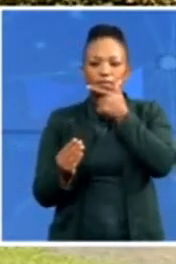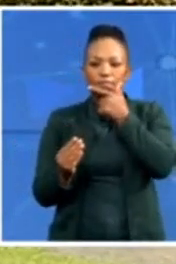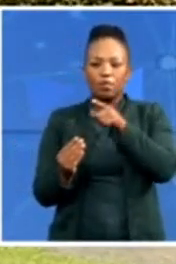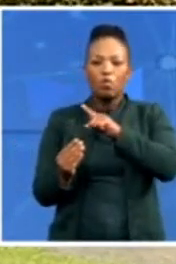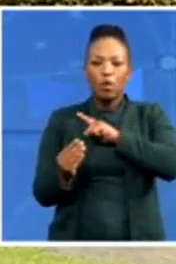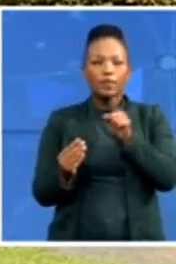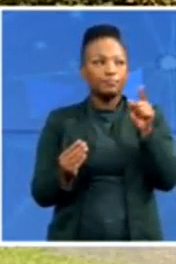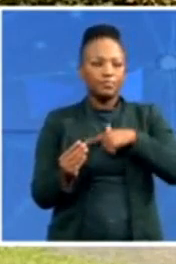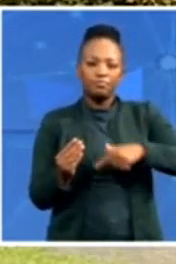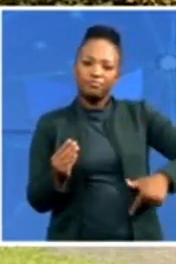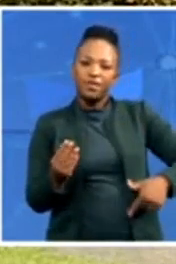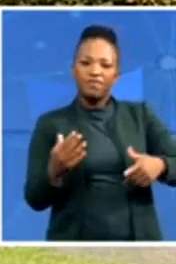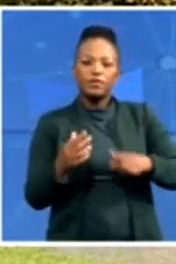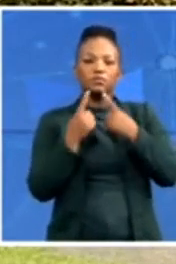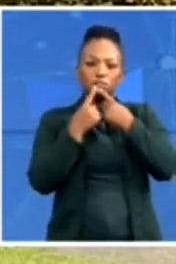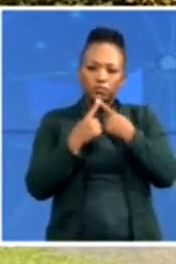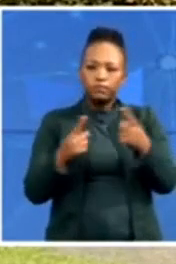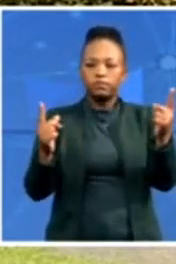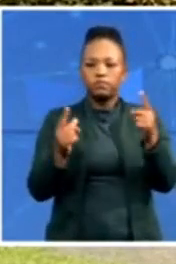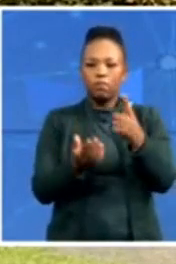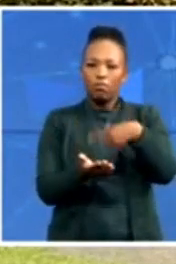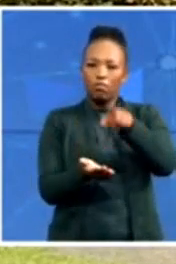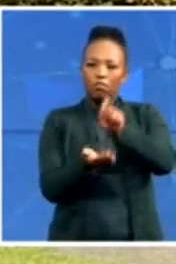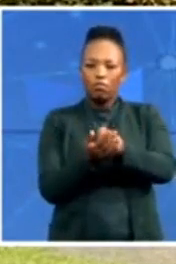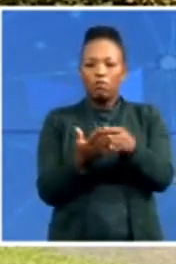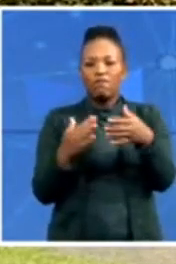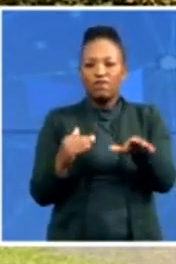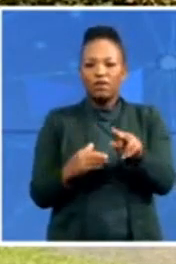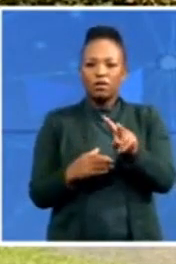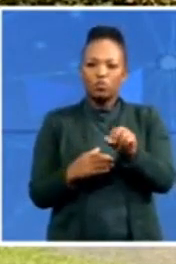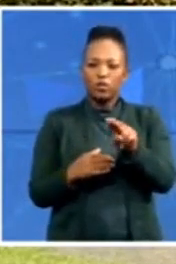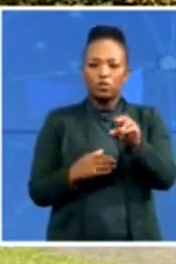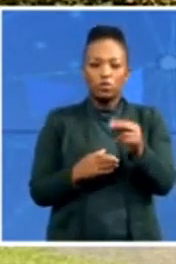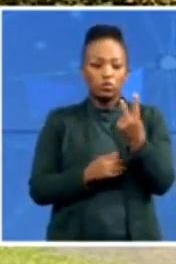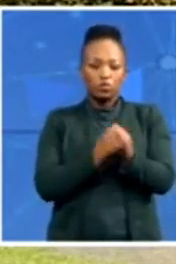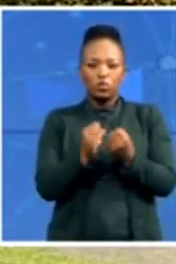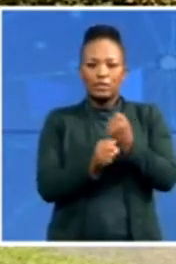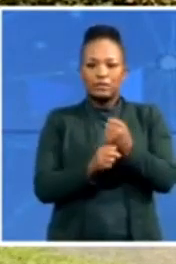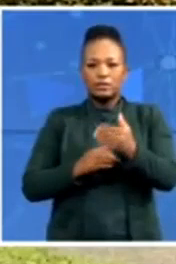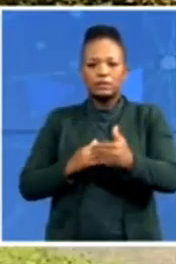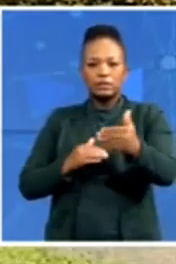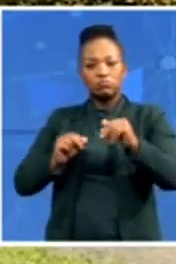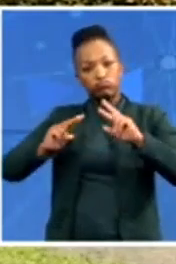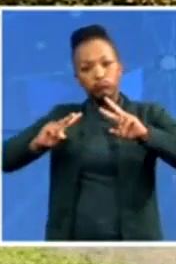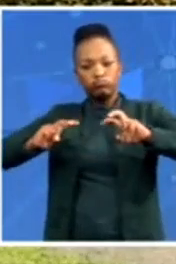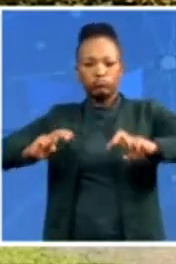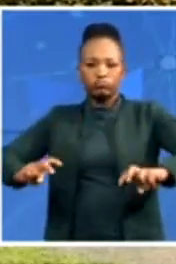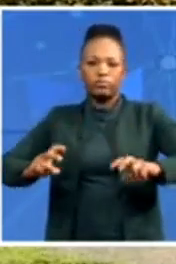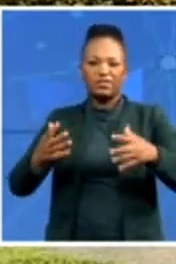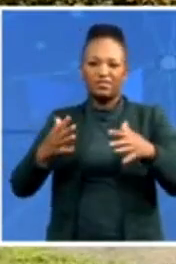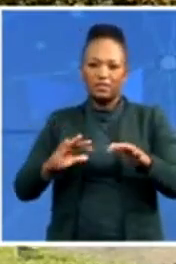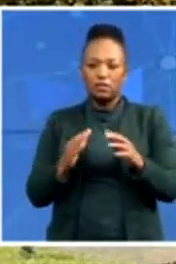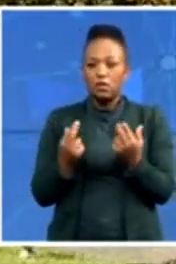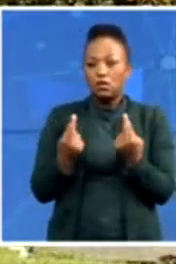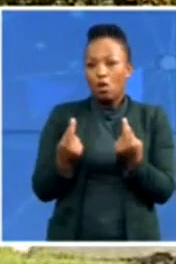in 2020. So this is a 2-year long investigation so far already, but they're hoping that they will be able